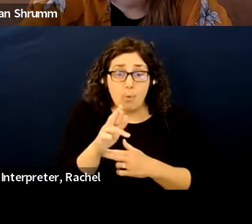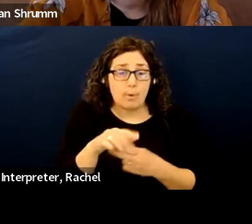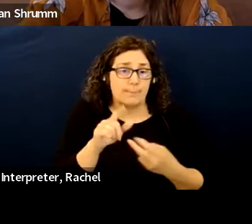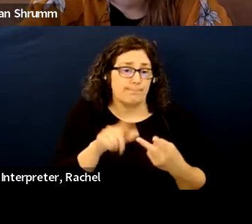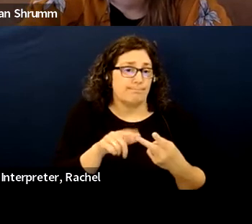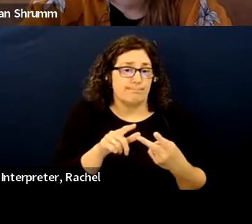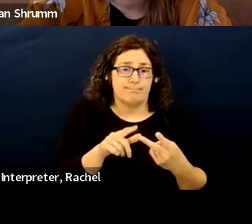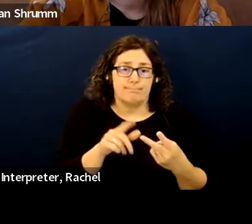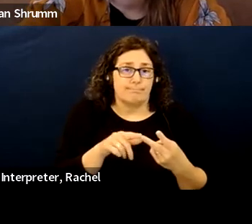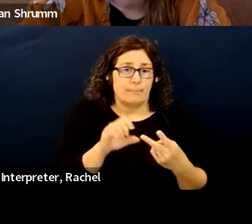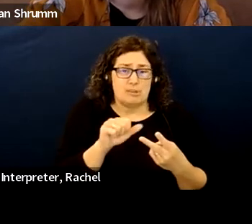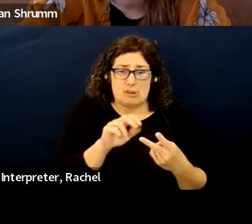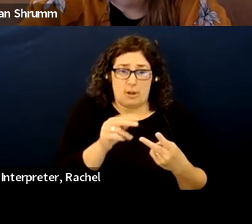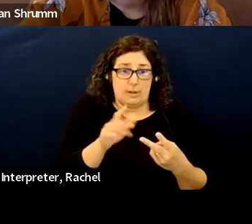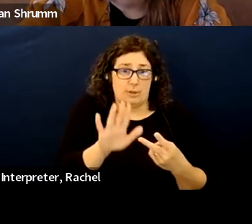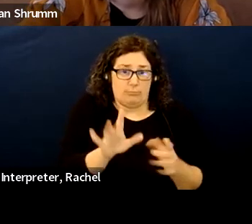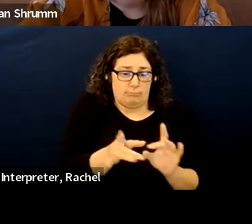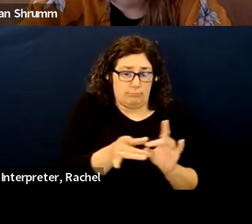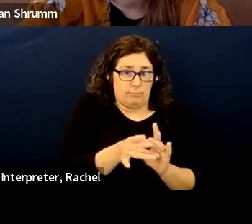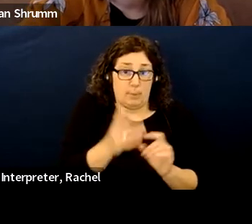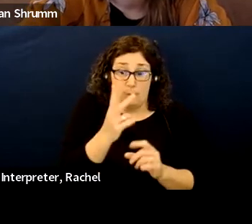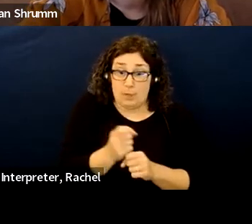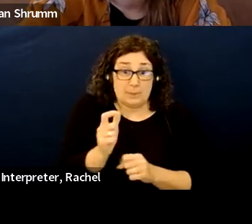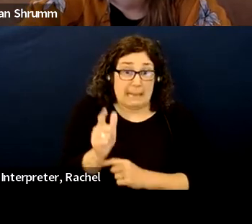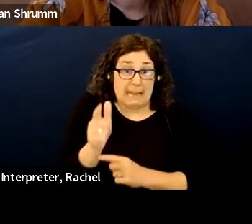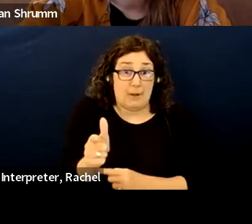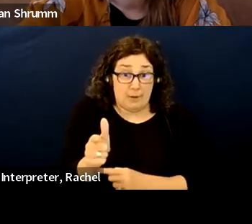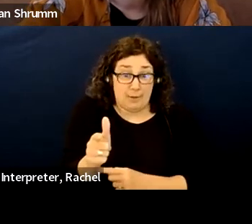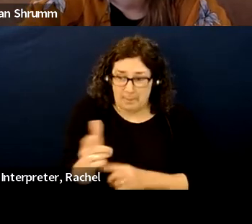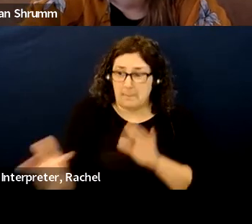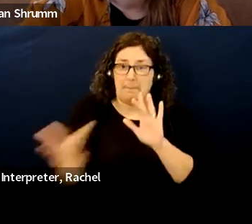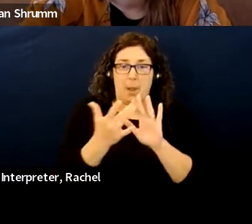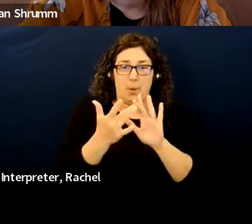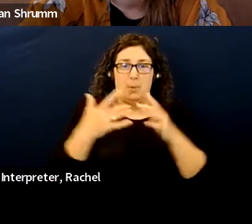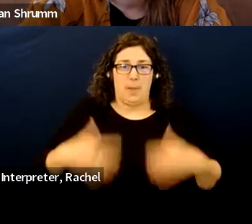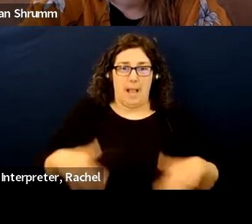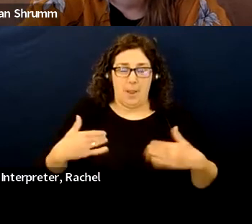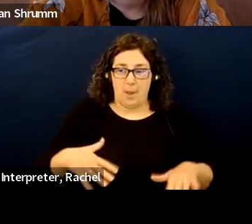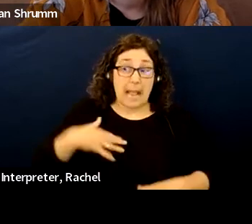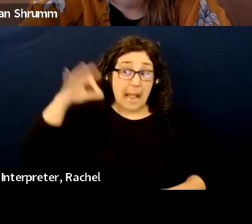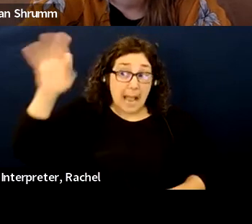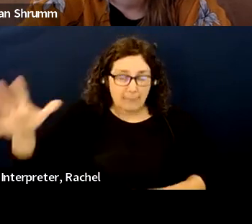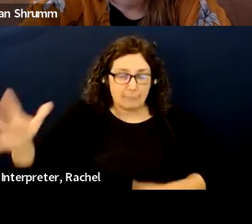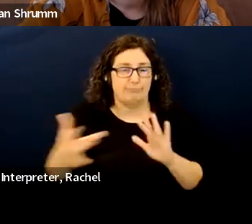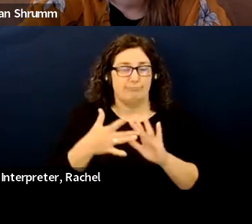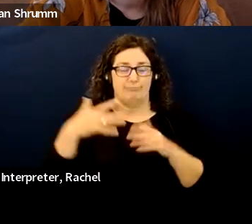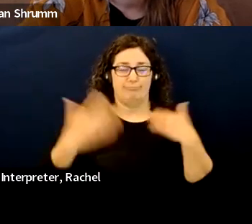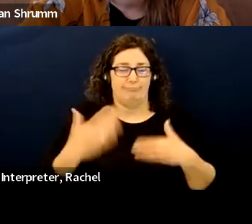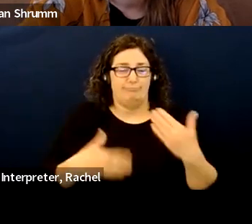even just, you know, Sean, your story about 3 years later, this is what the seed did. It grew into this thing.